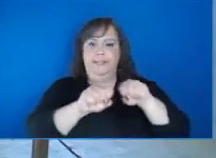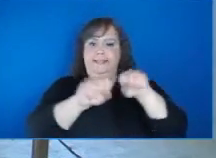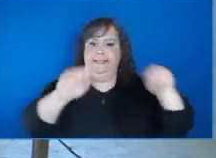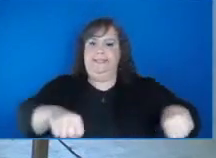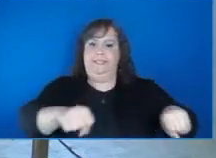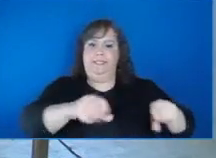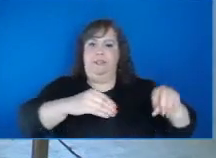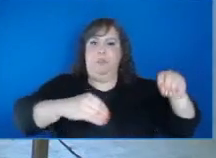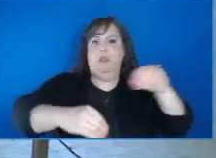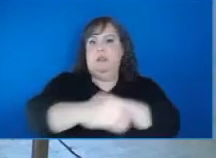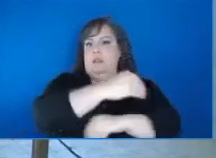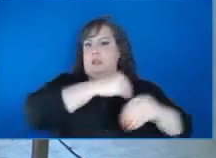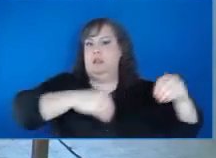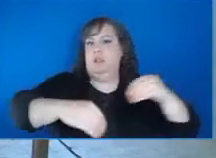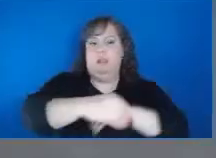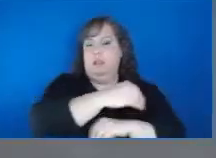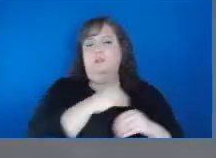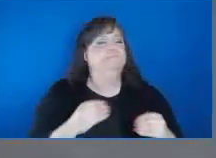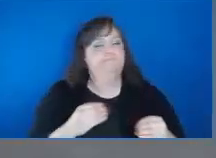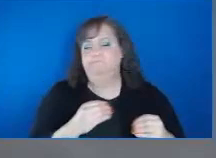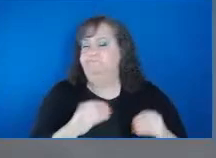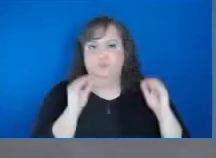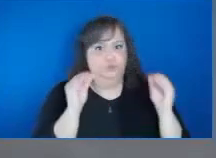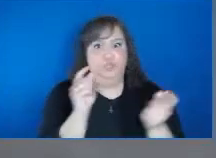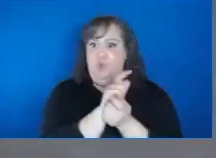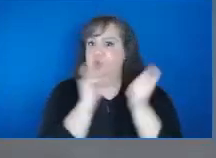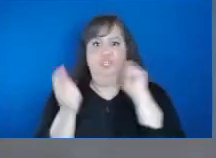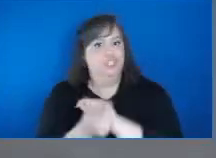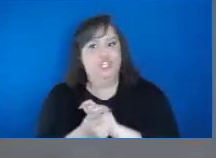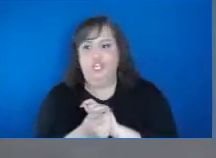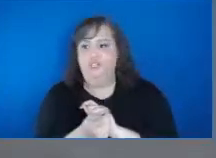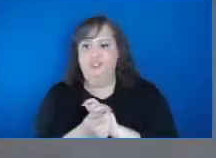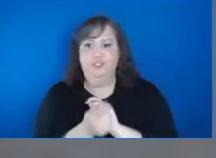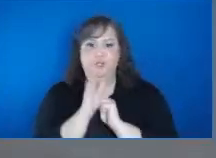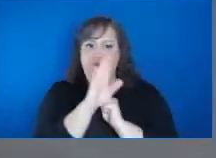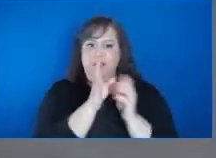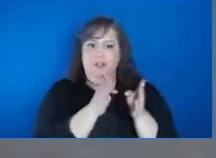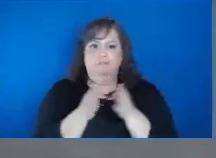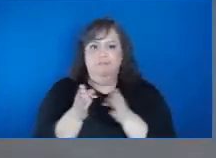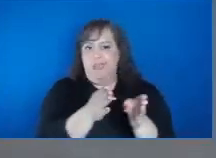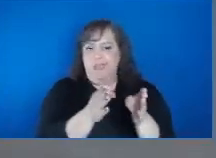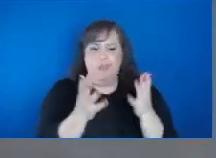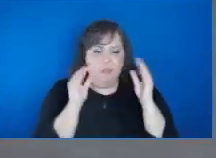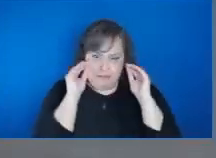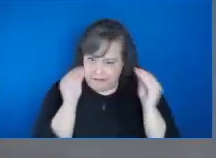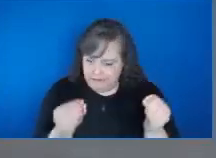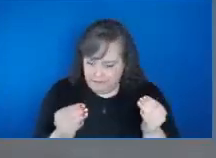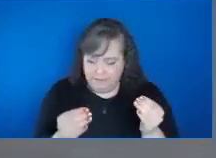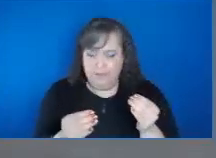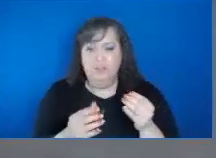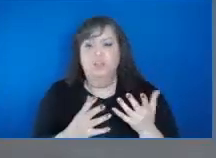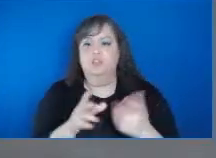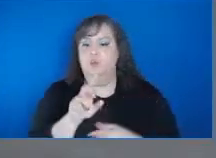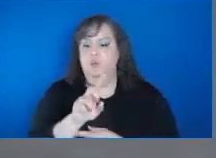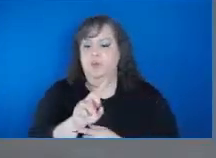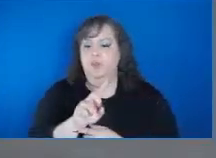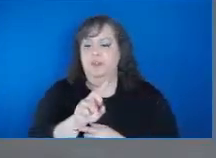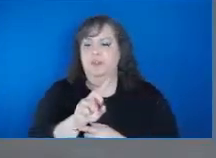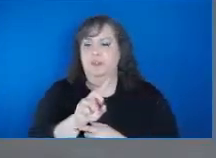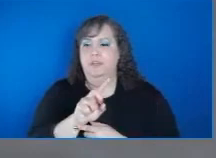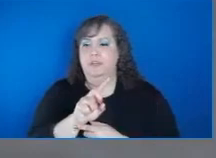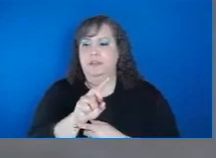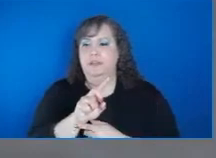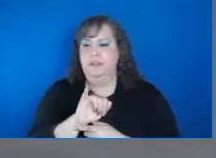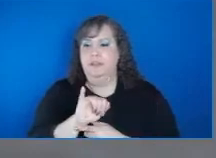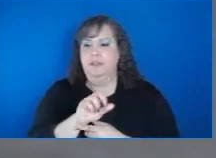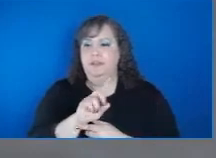how fast the overall system's going or its path. So nothing will change in the whole Didymos system. It's going to stay exactly on the